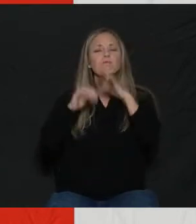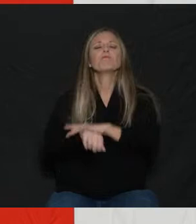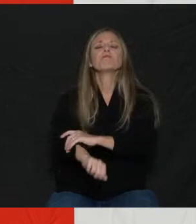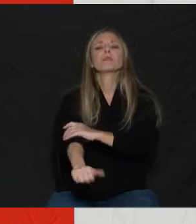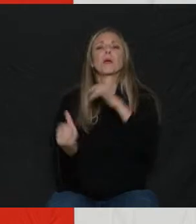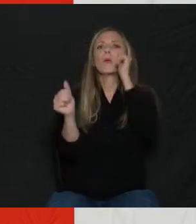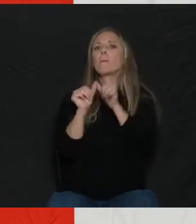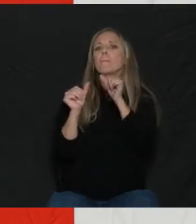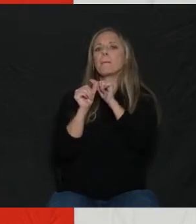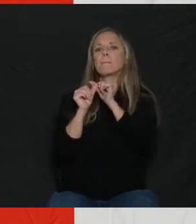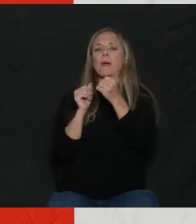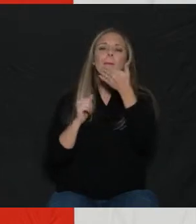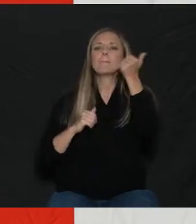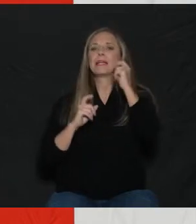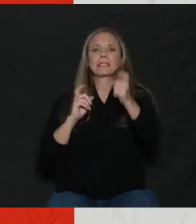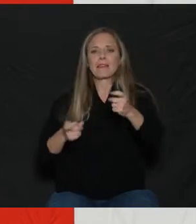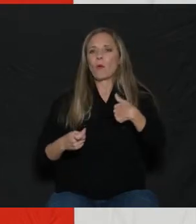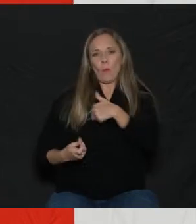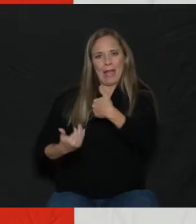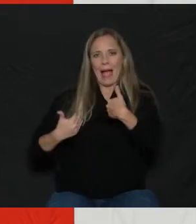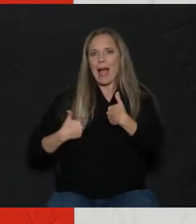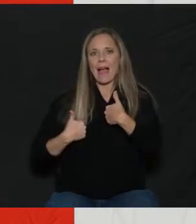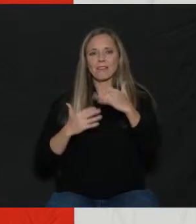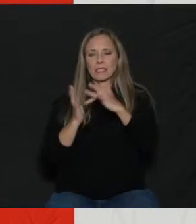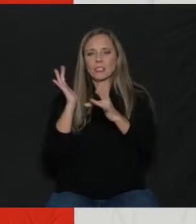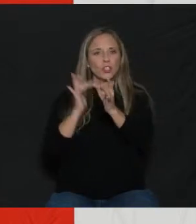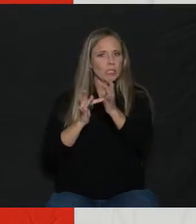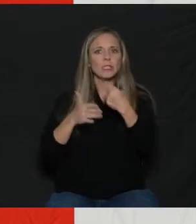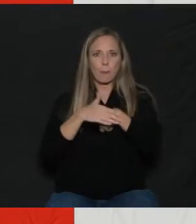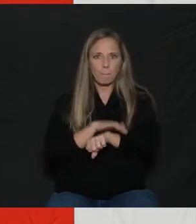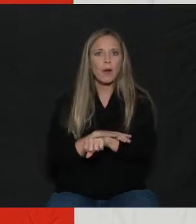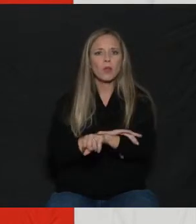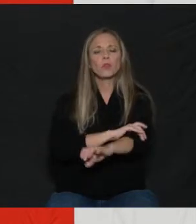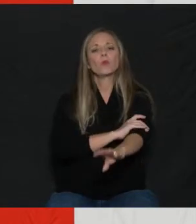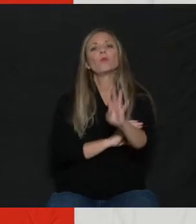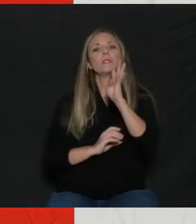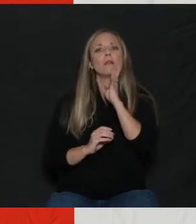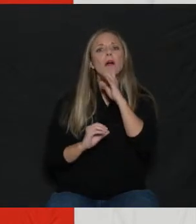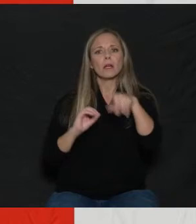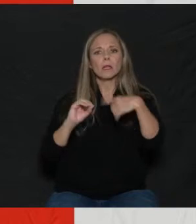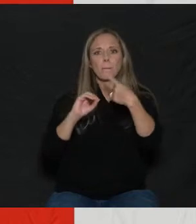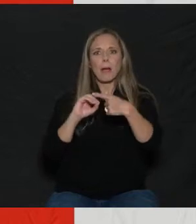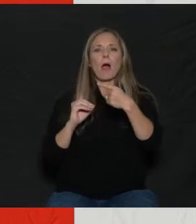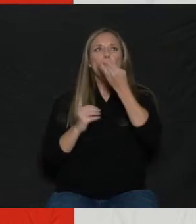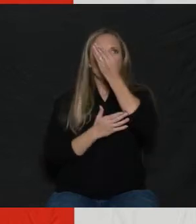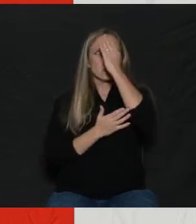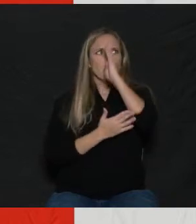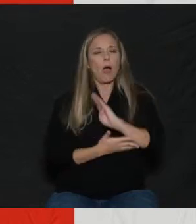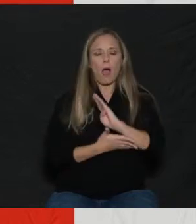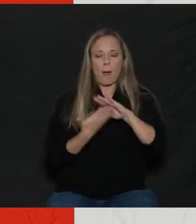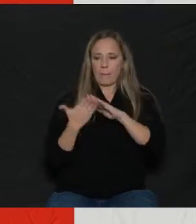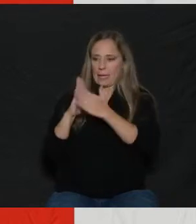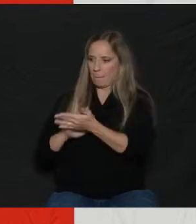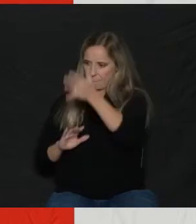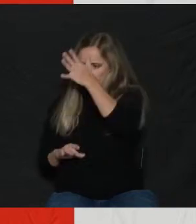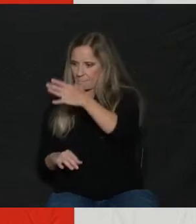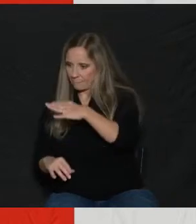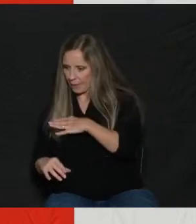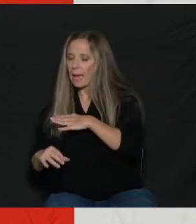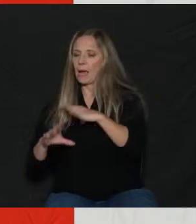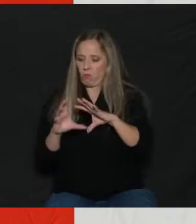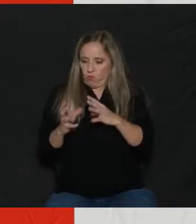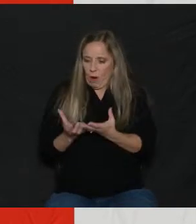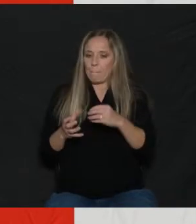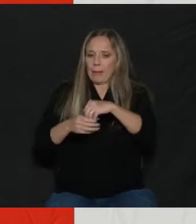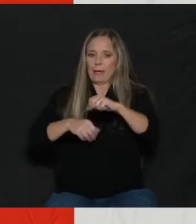birth of Jesus Christ. We talked about this in a sermon a couple weeks ago, the incarnation of Christ, that God himself became man, wrapped himself in